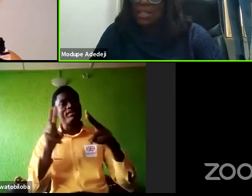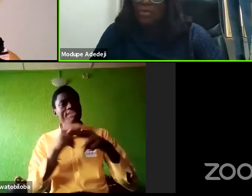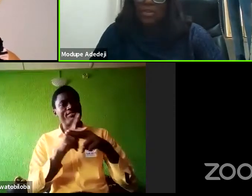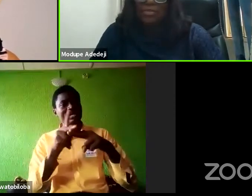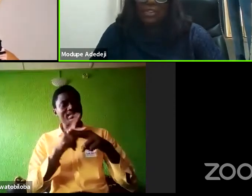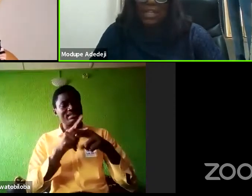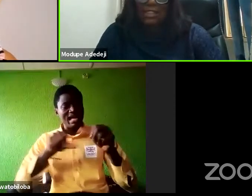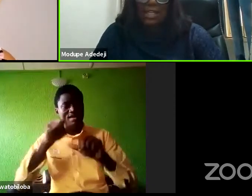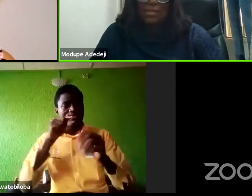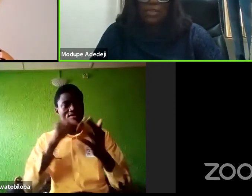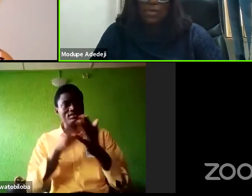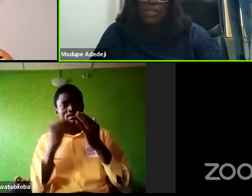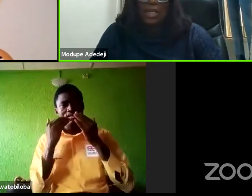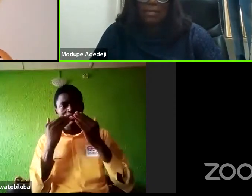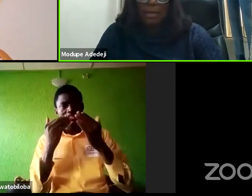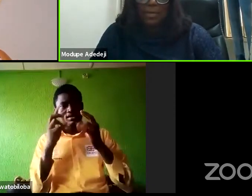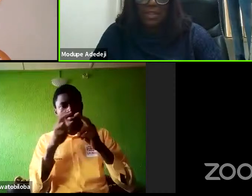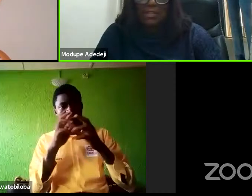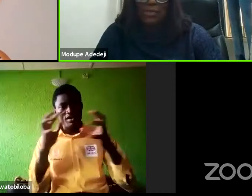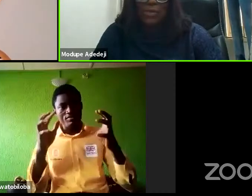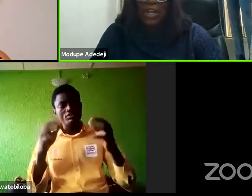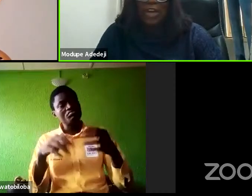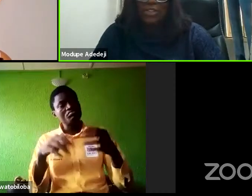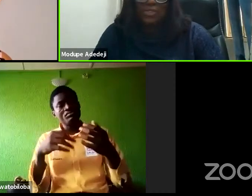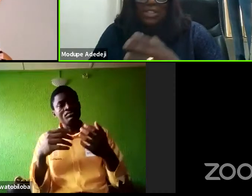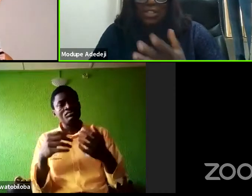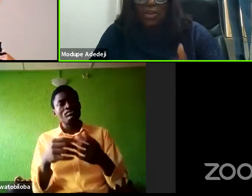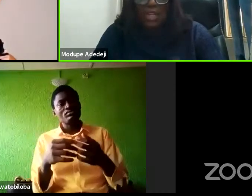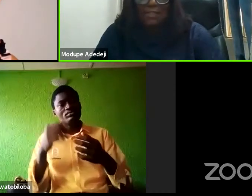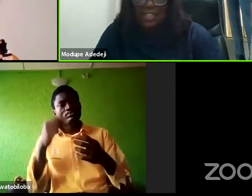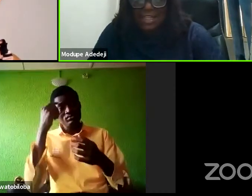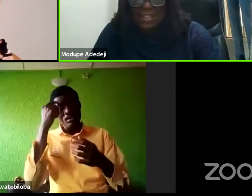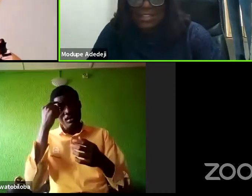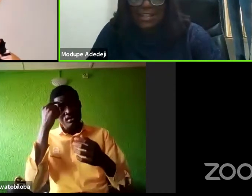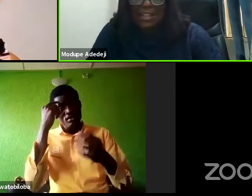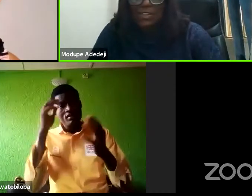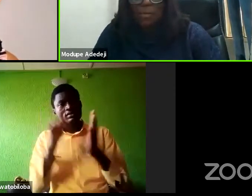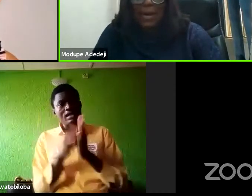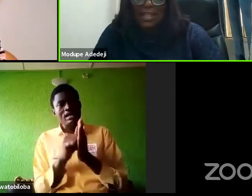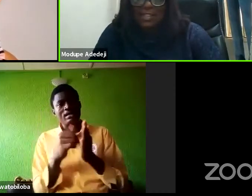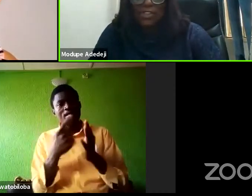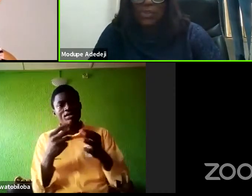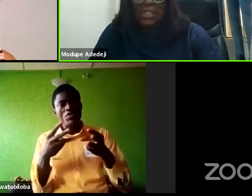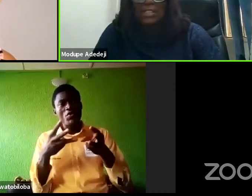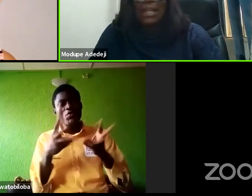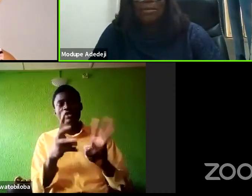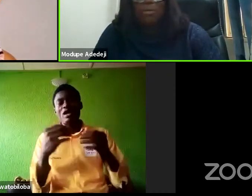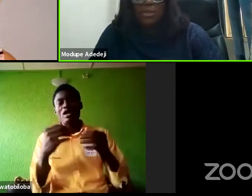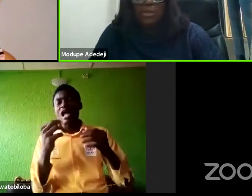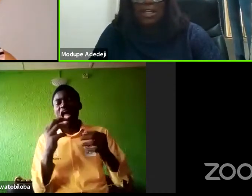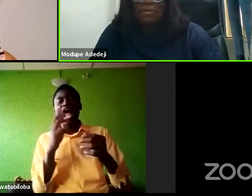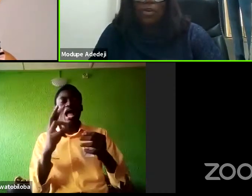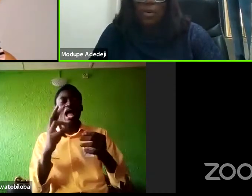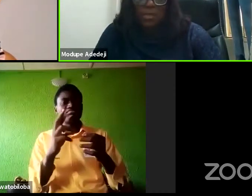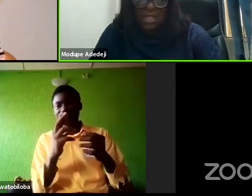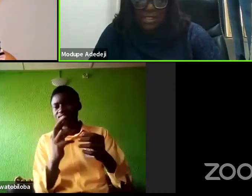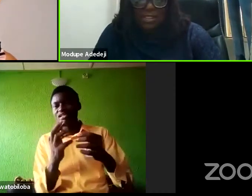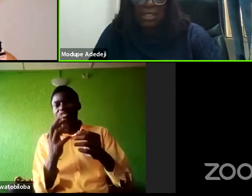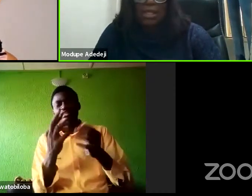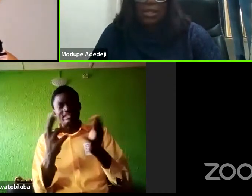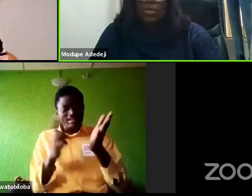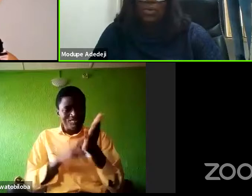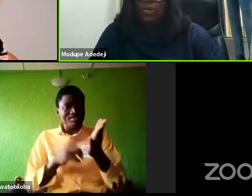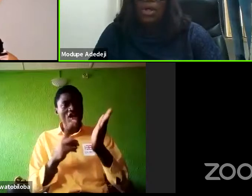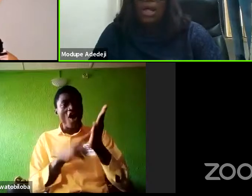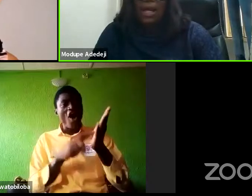Well, I think we've tried as much because I'm happy. The way you are reiterating all I've said, summarizing, it shows that I must have been